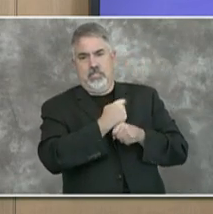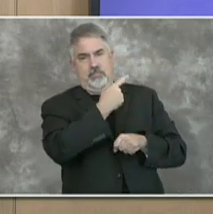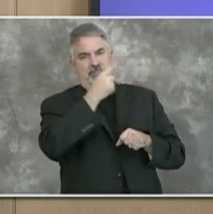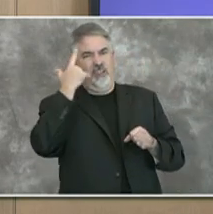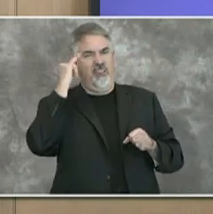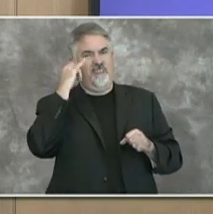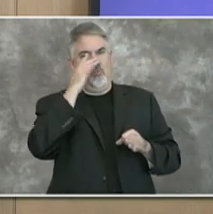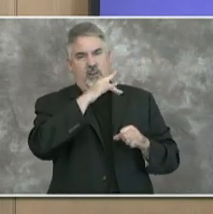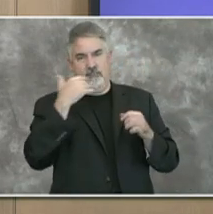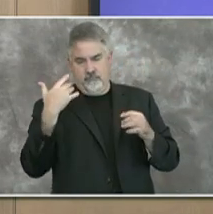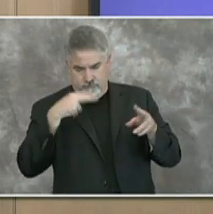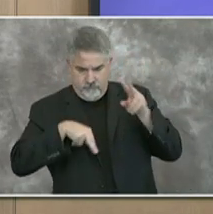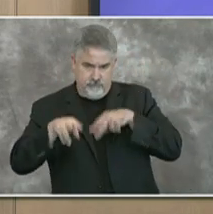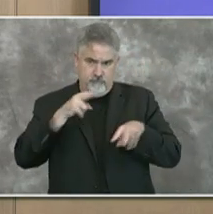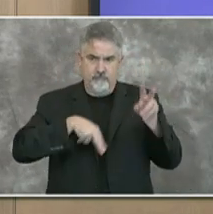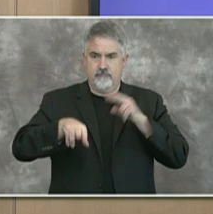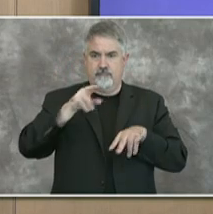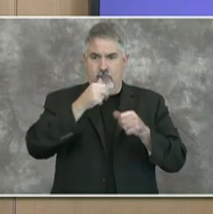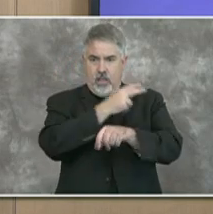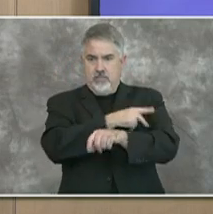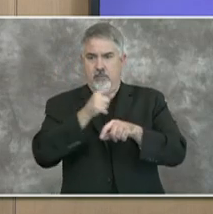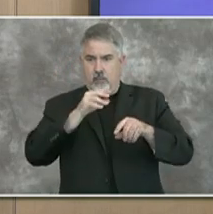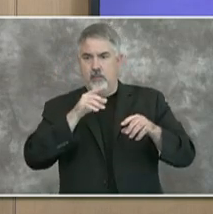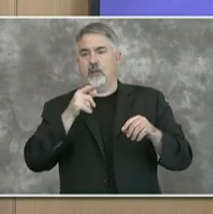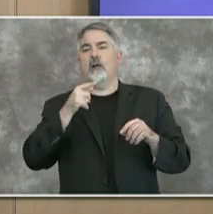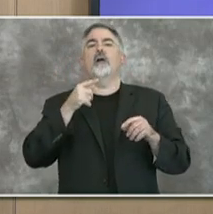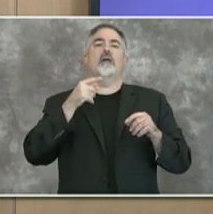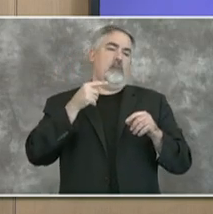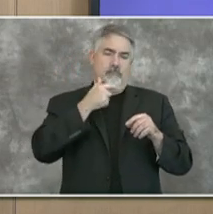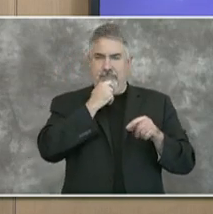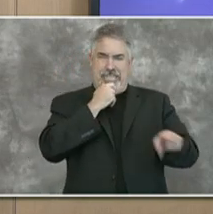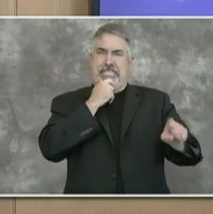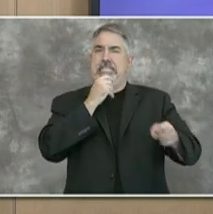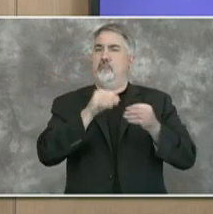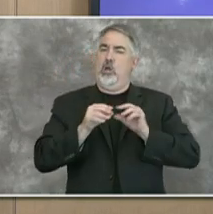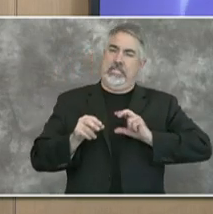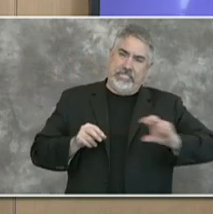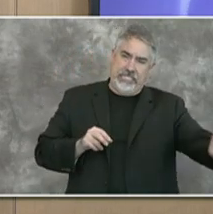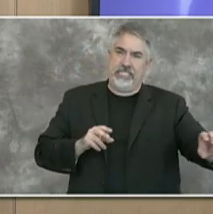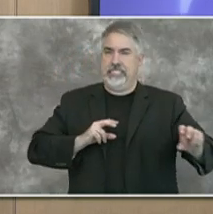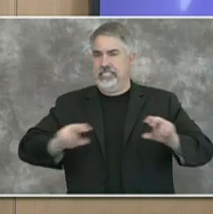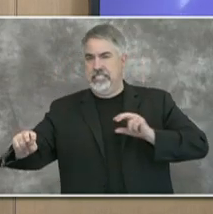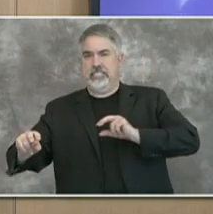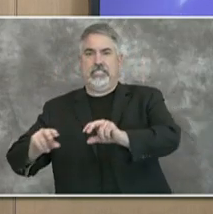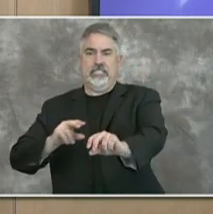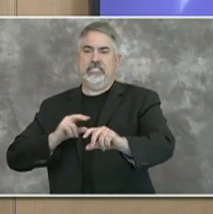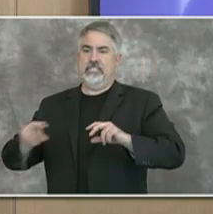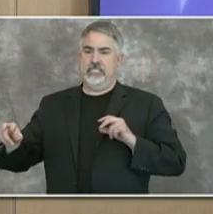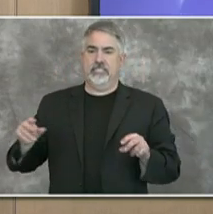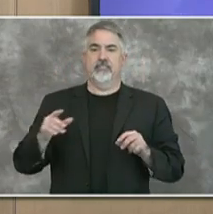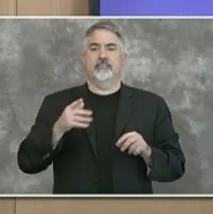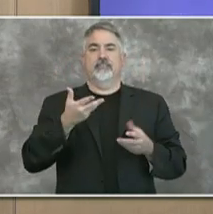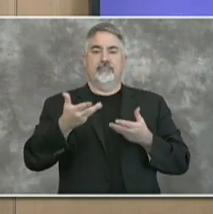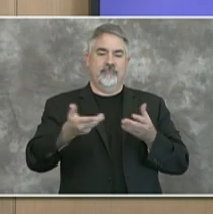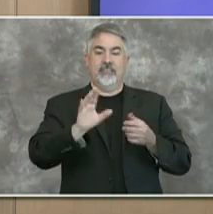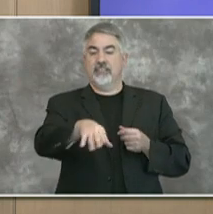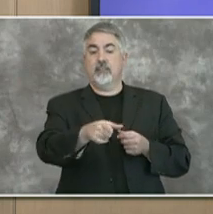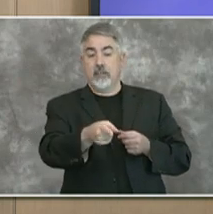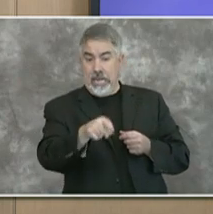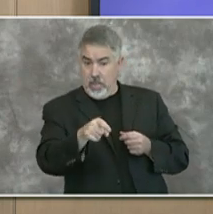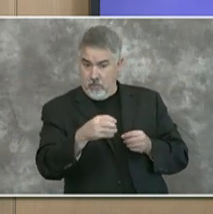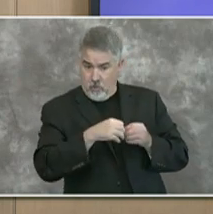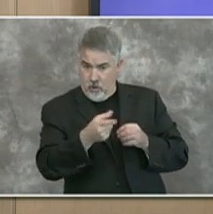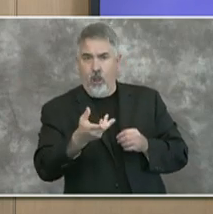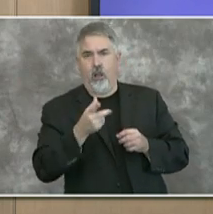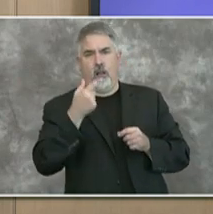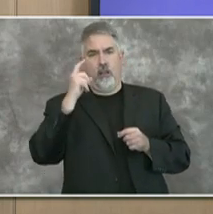make informed decisions when we send our request up and Orange County sends their request up. All the counties are sending the request up. They can